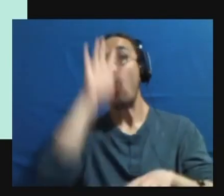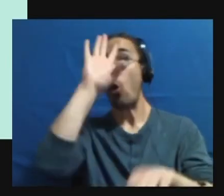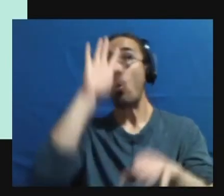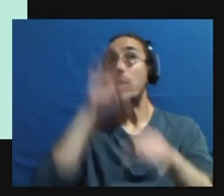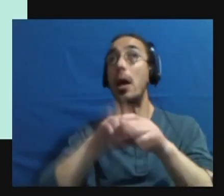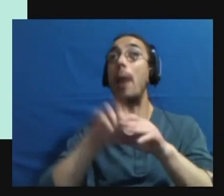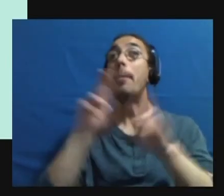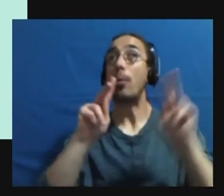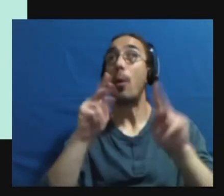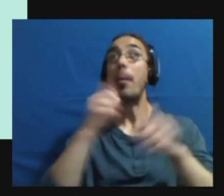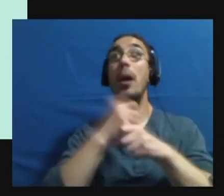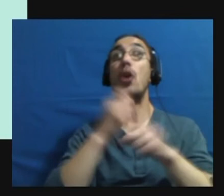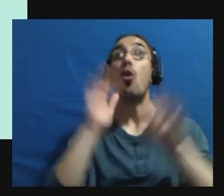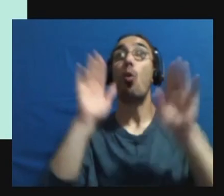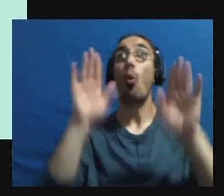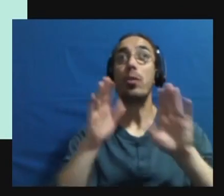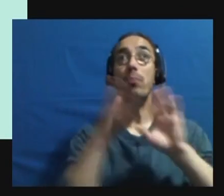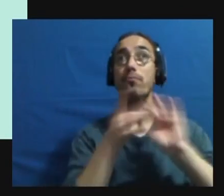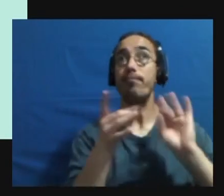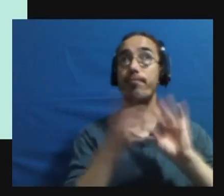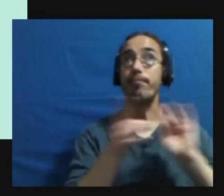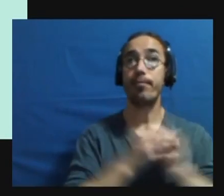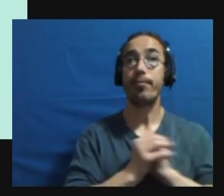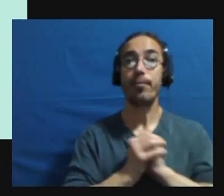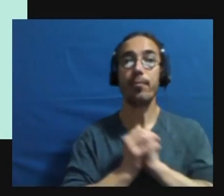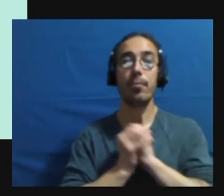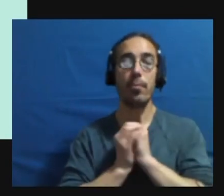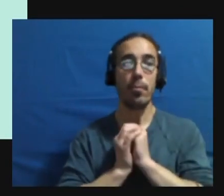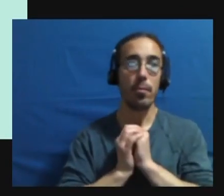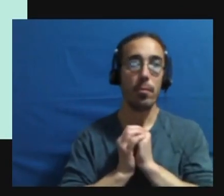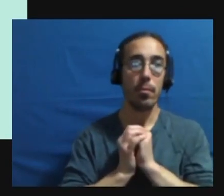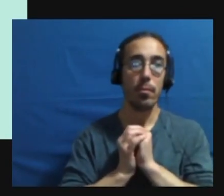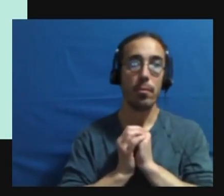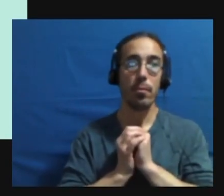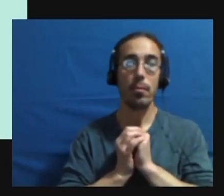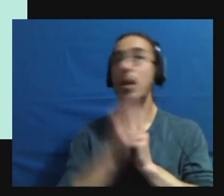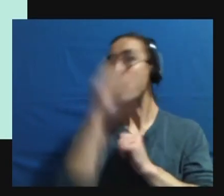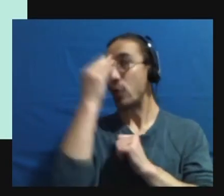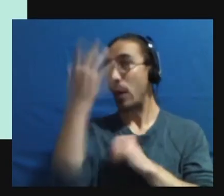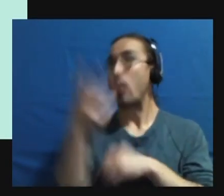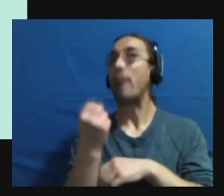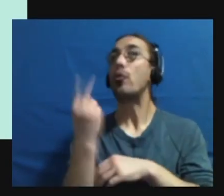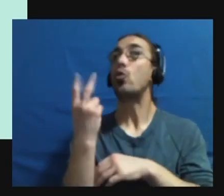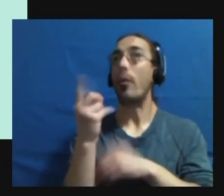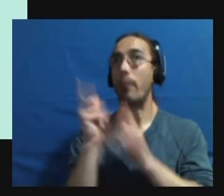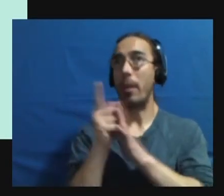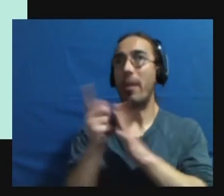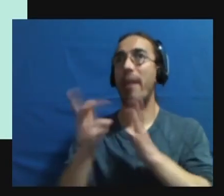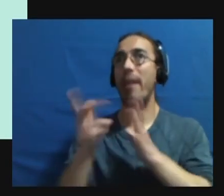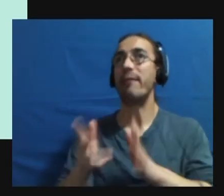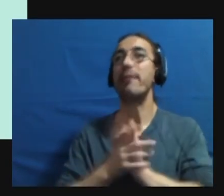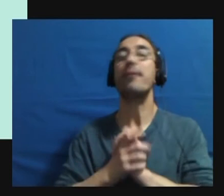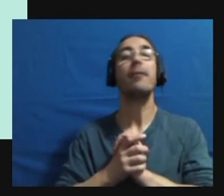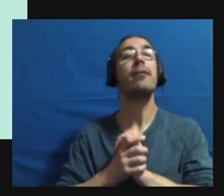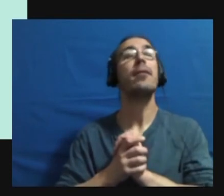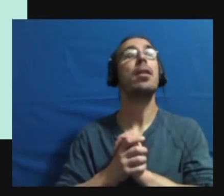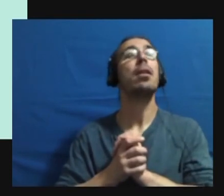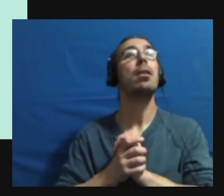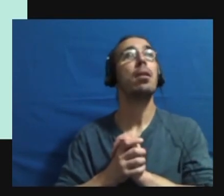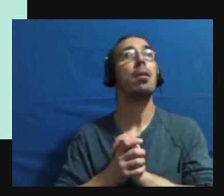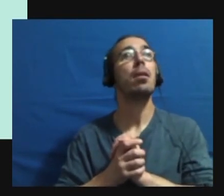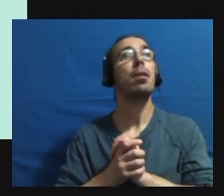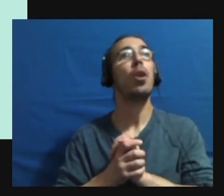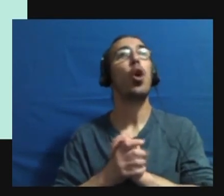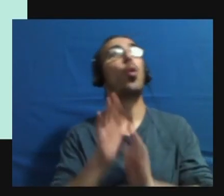content. Okay, we have to get a wriggle on because we've got 12 minutes. Okay, Kate, this is one of my